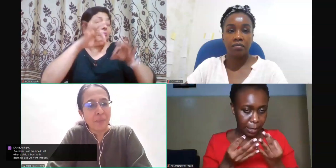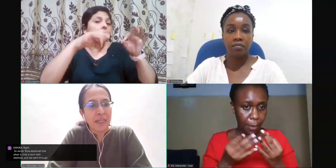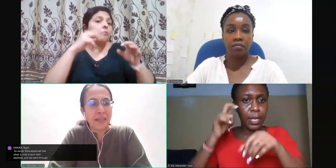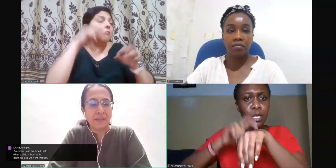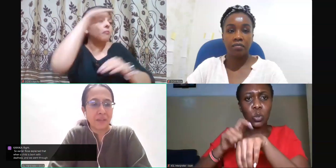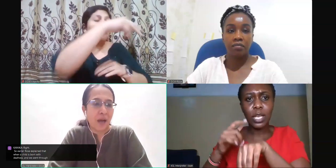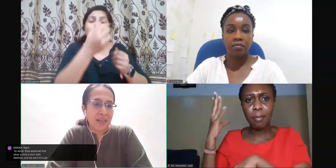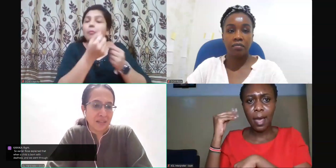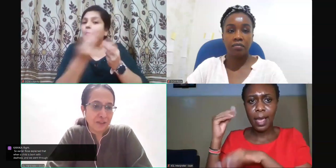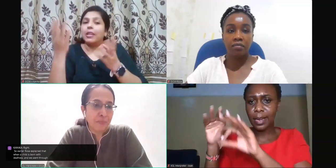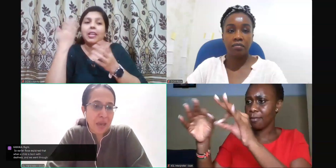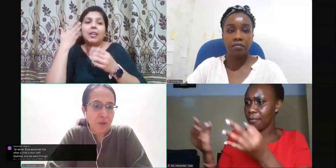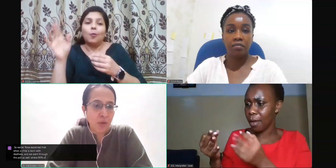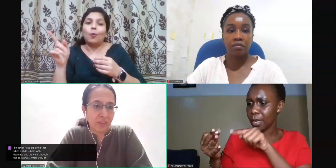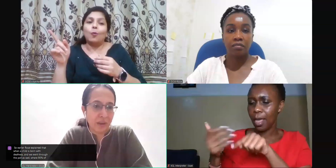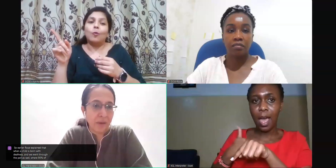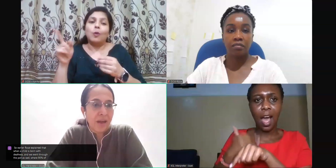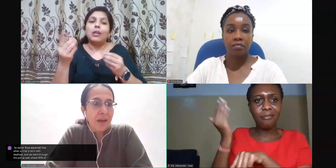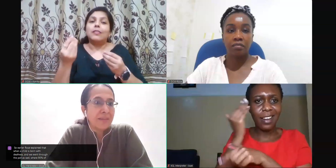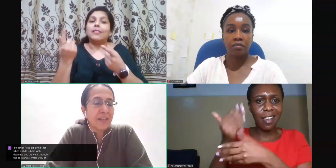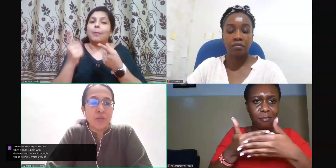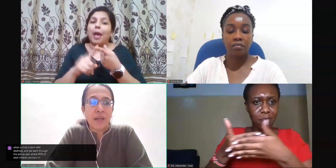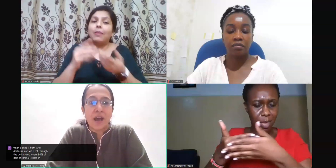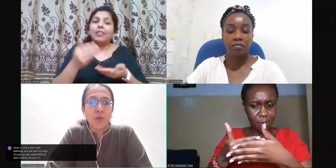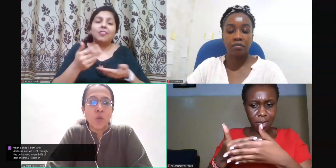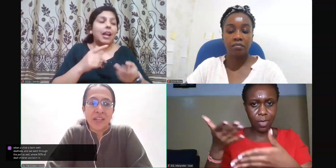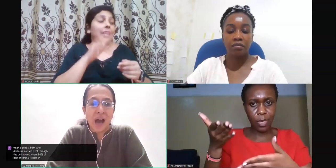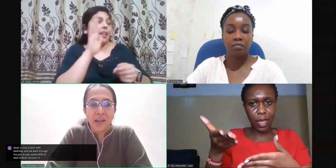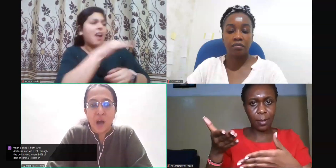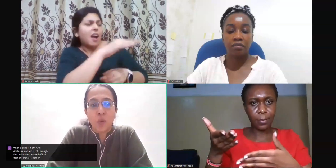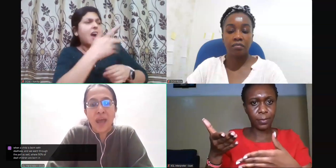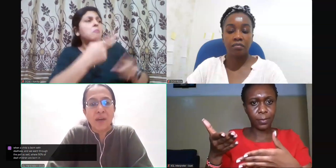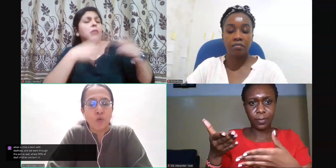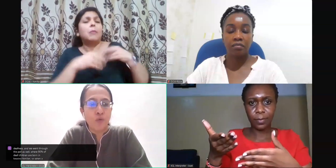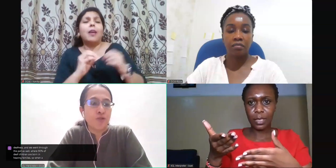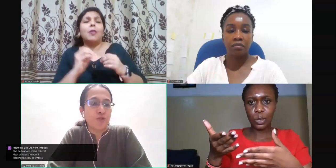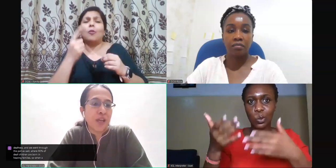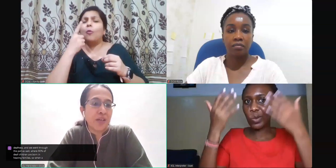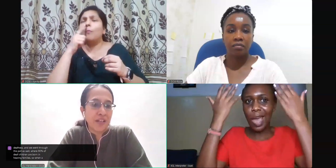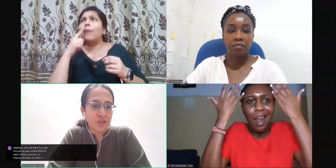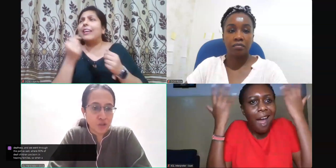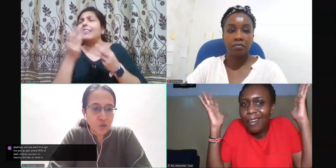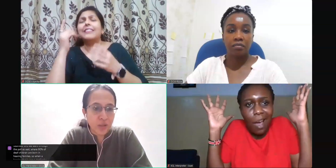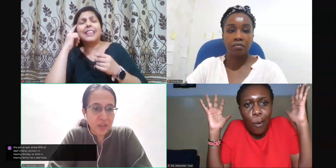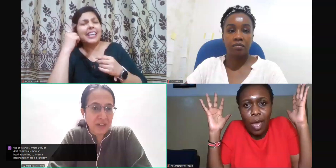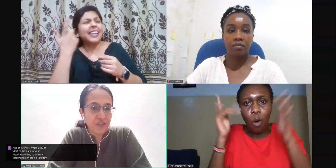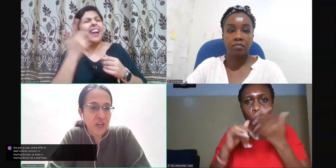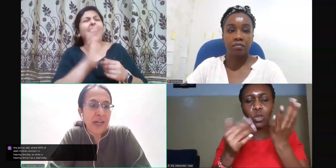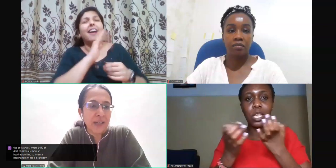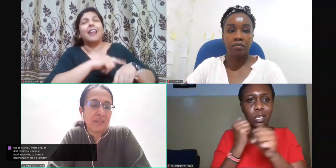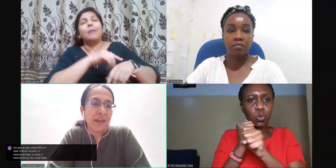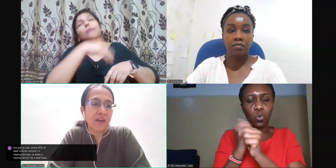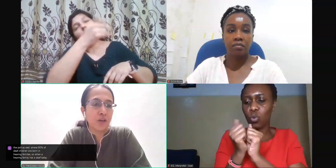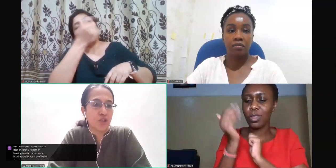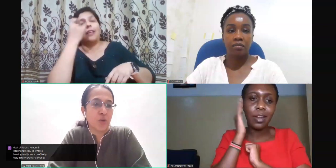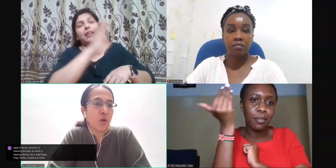hearing family, has a deaf baby with them, they are totally unaware of what they need to do with the deaf